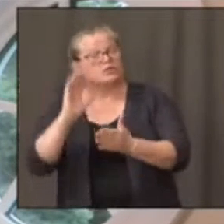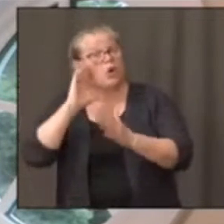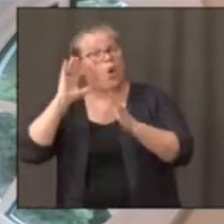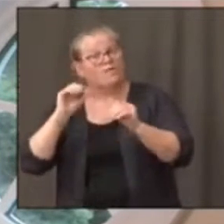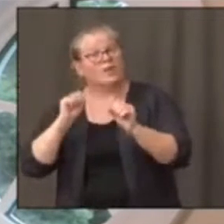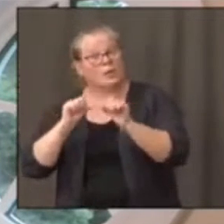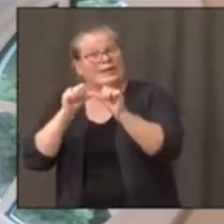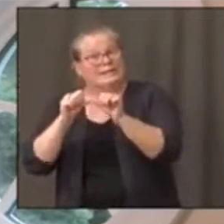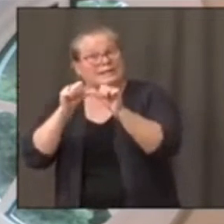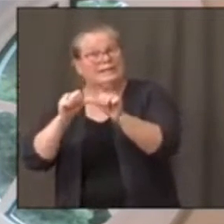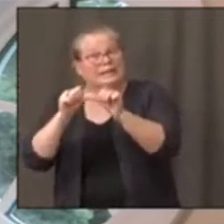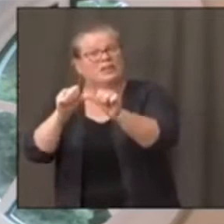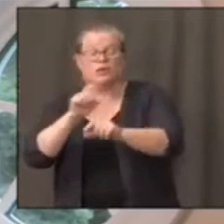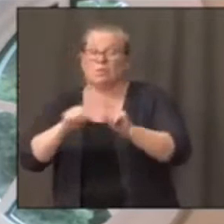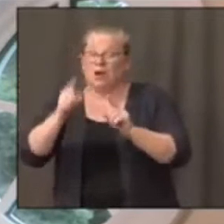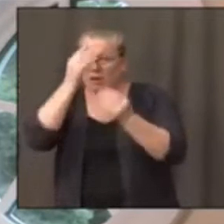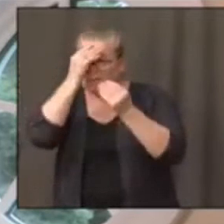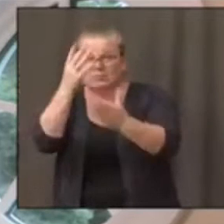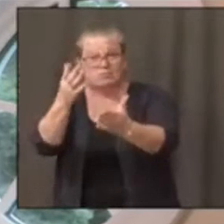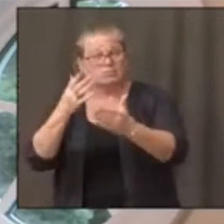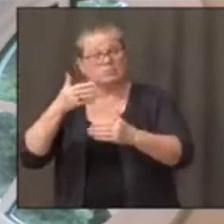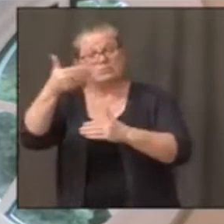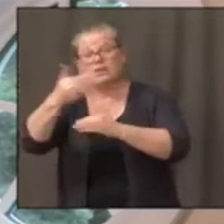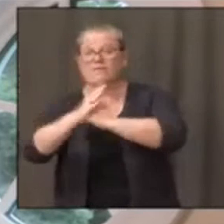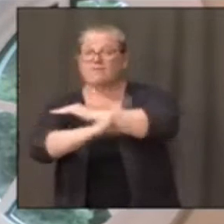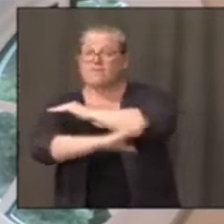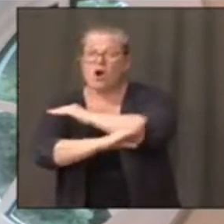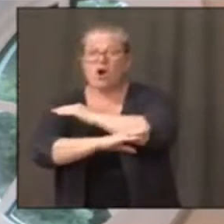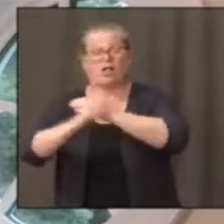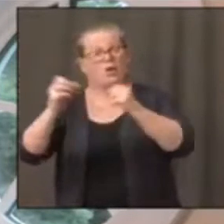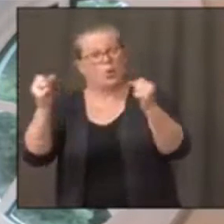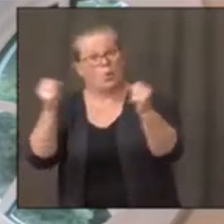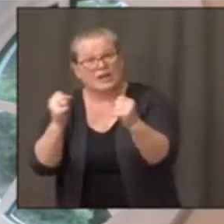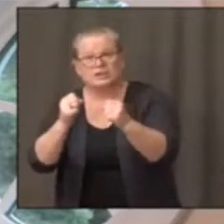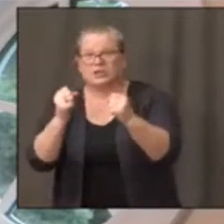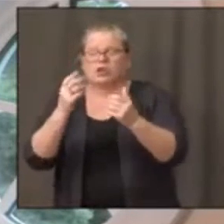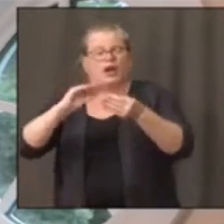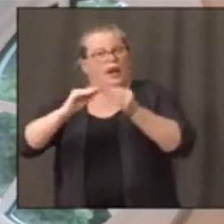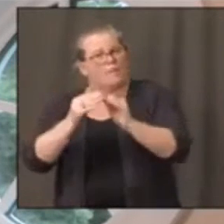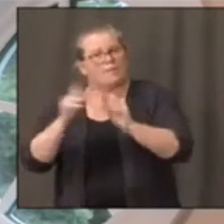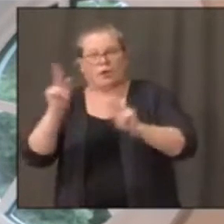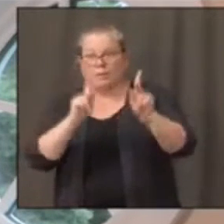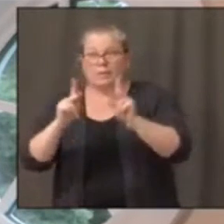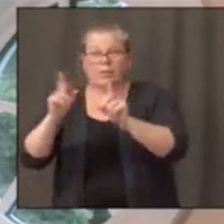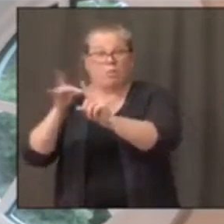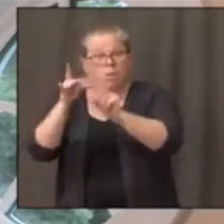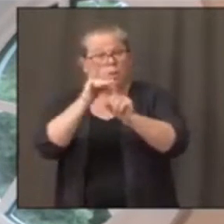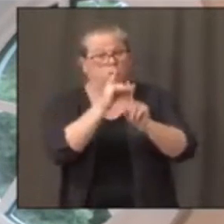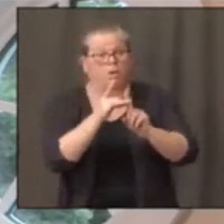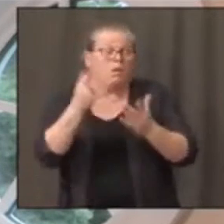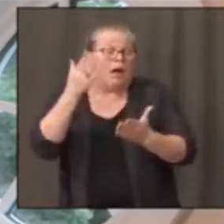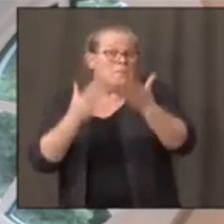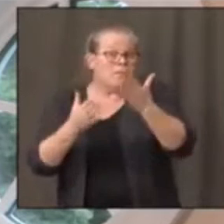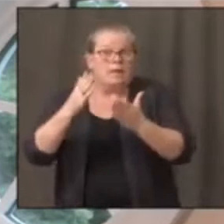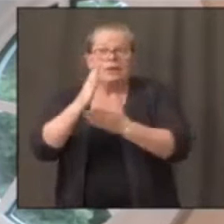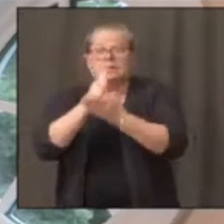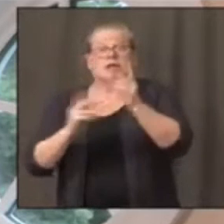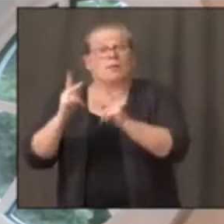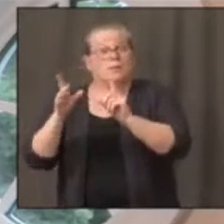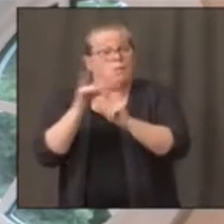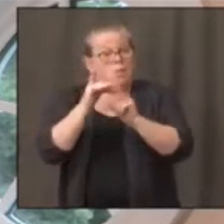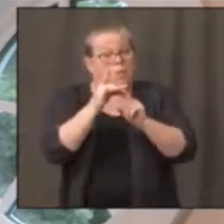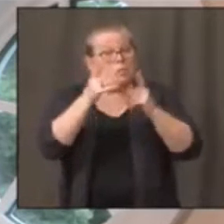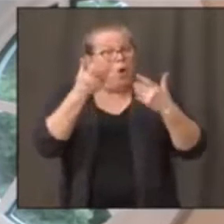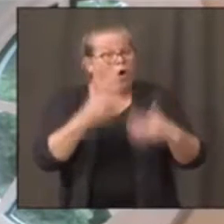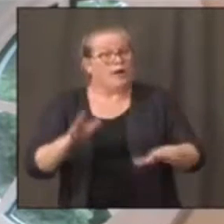the end of the year, there'll be a sufficient number of people who've been infected that we have some level of immunity in the population, and hopefully we'll have a vaccine in early 2021.